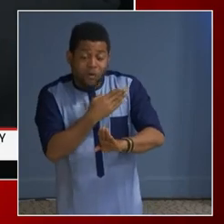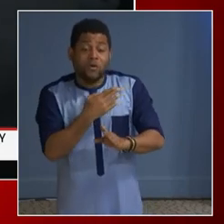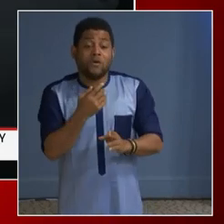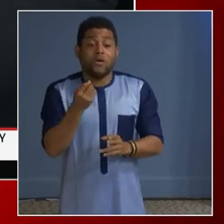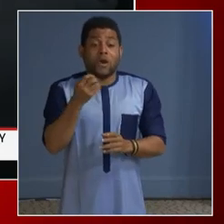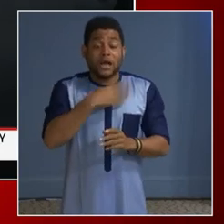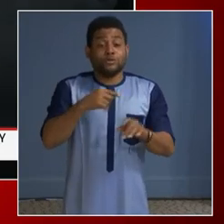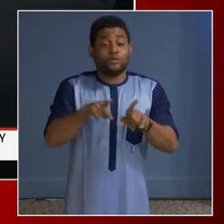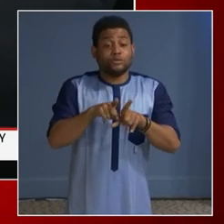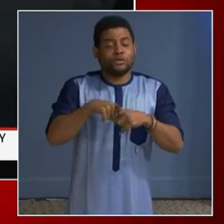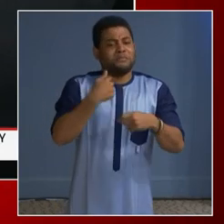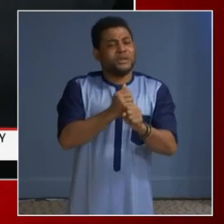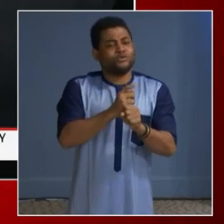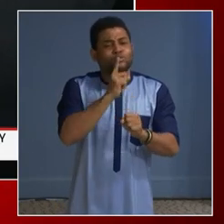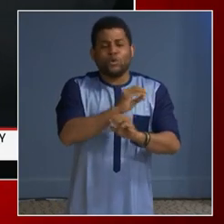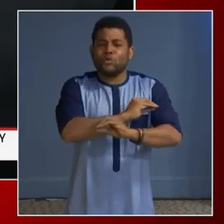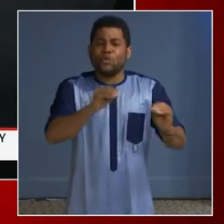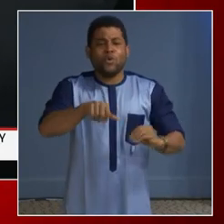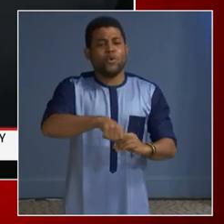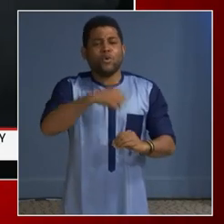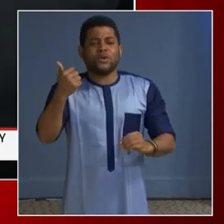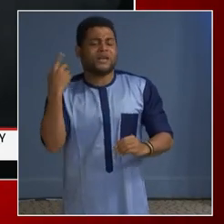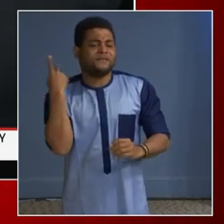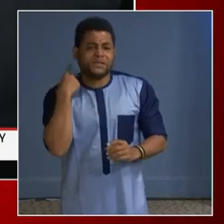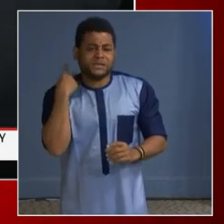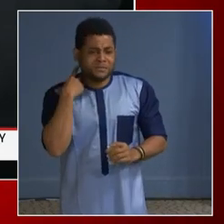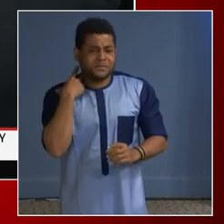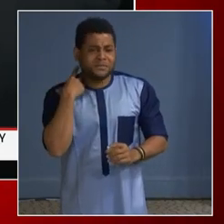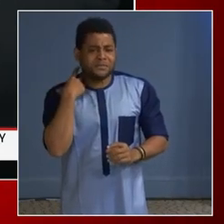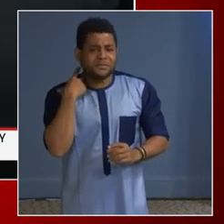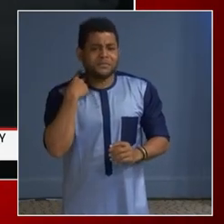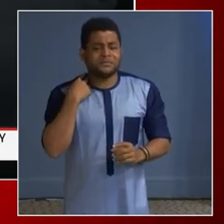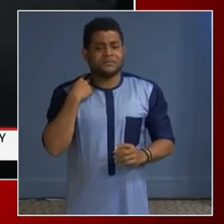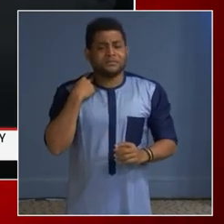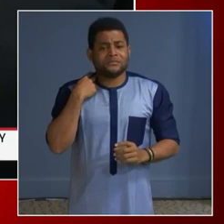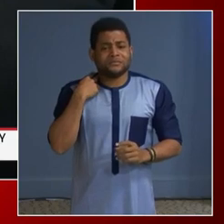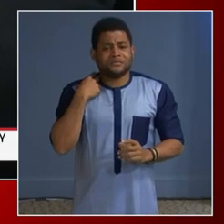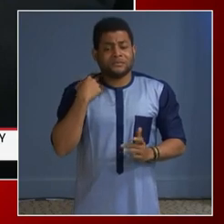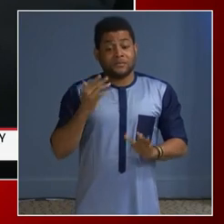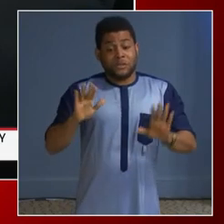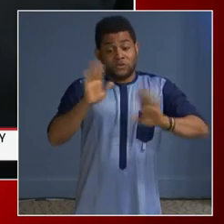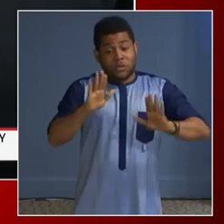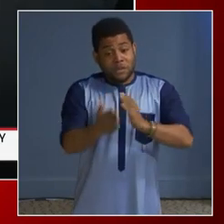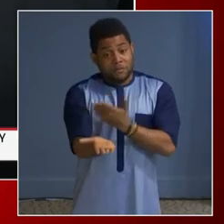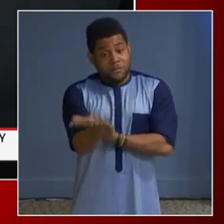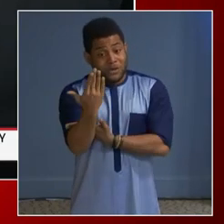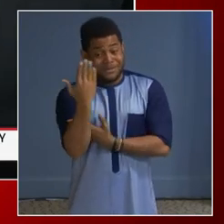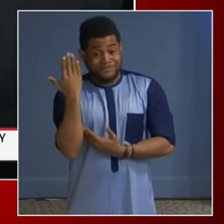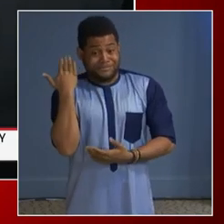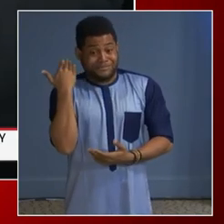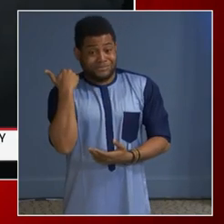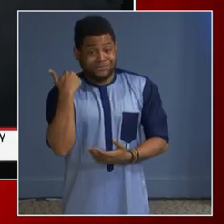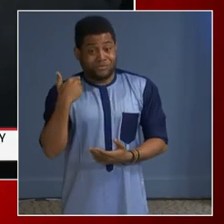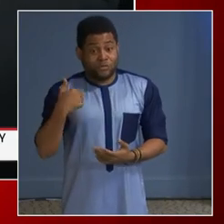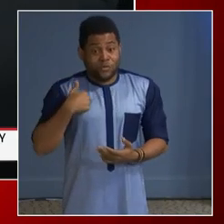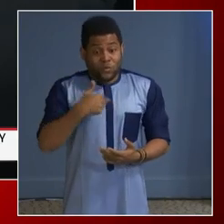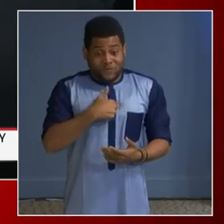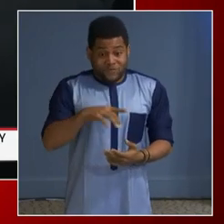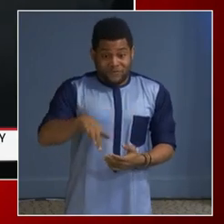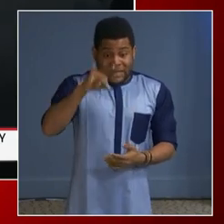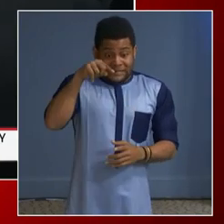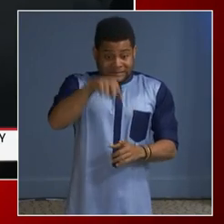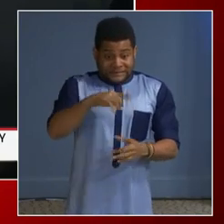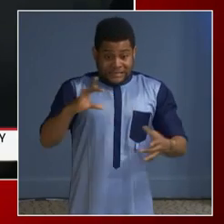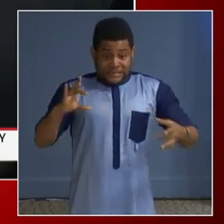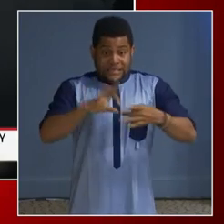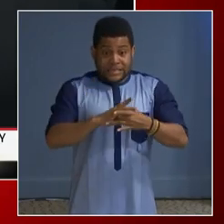no undiscovered victims. By Sunday morning, once the New York and DC investigations were linked, our investigators